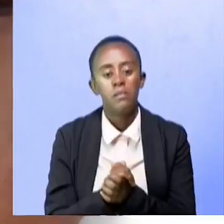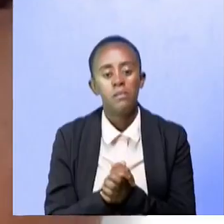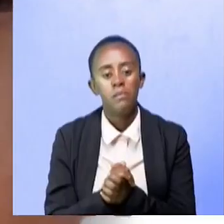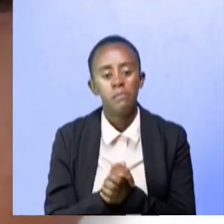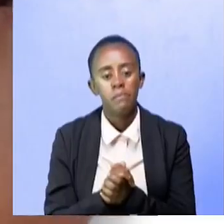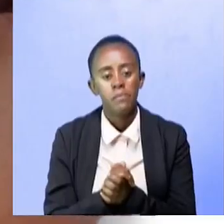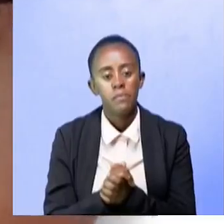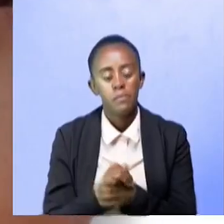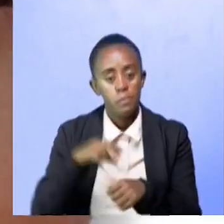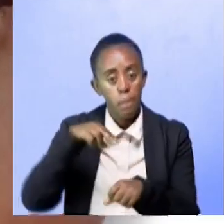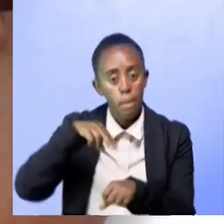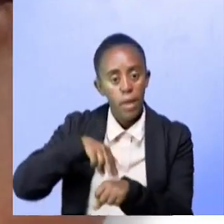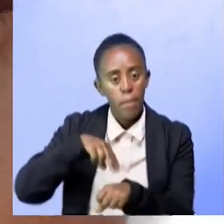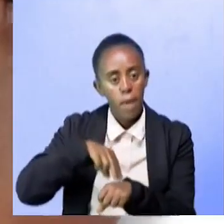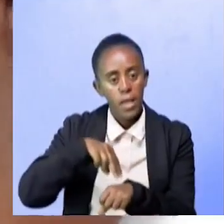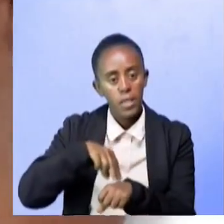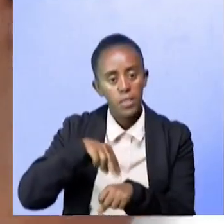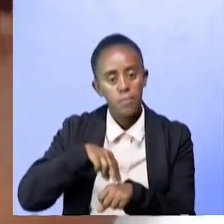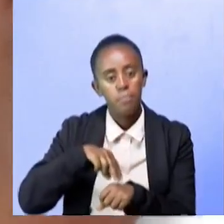permanent